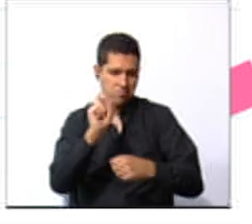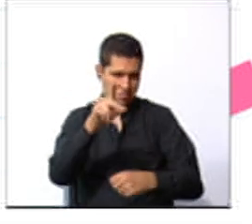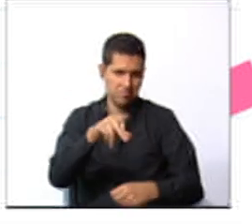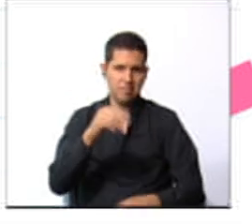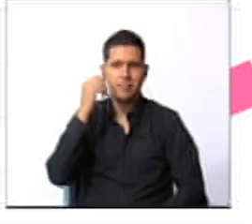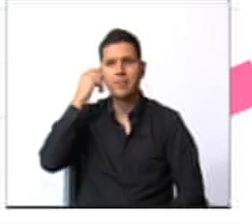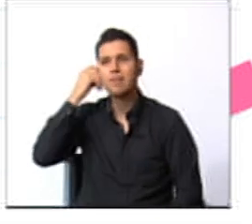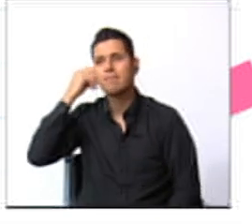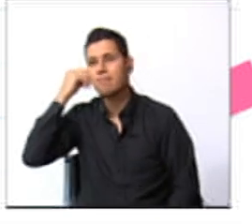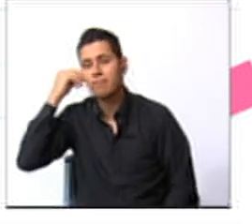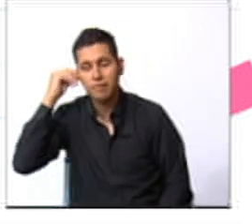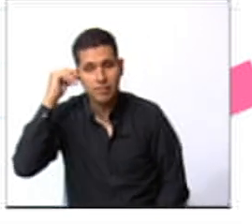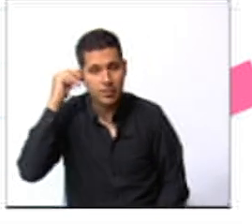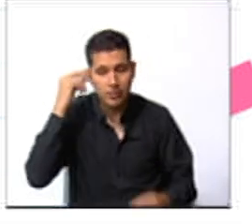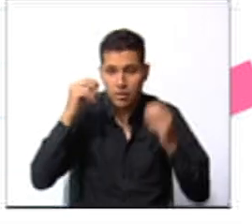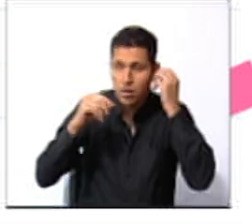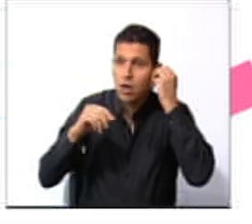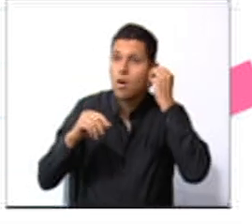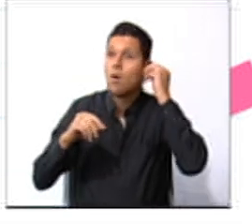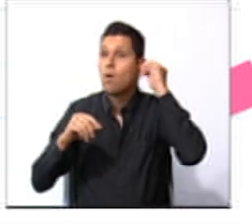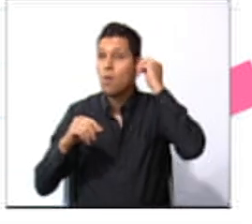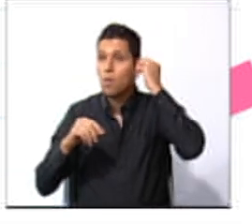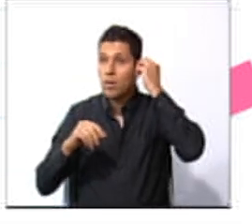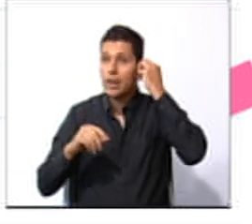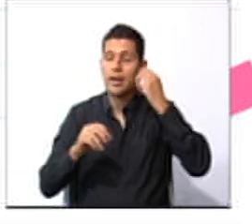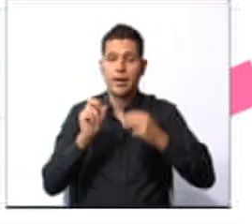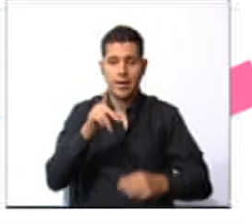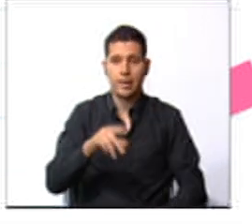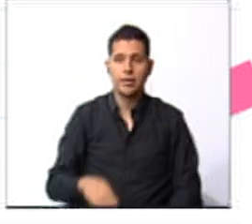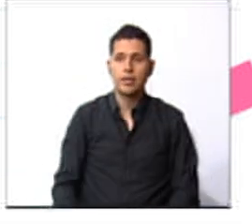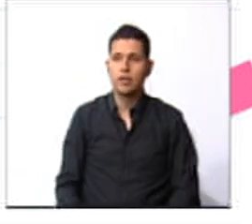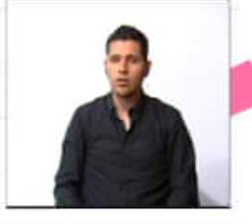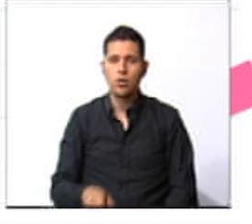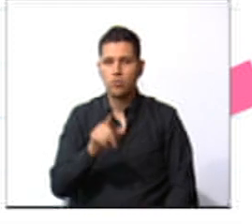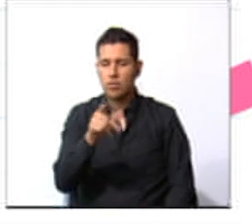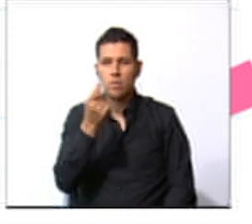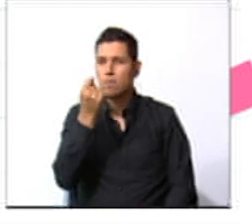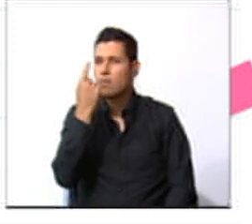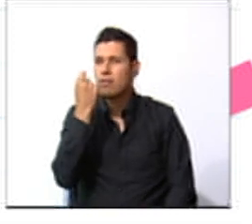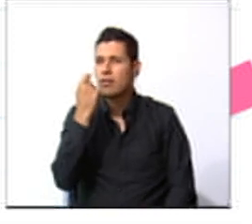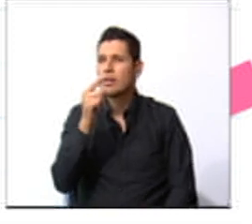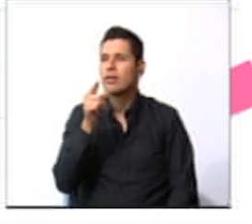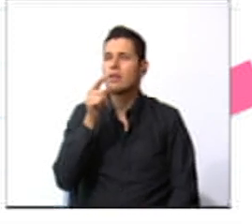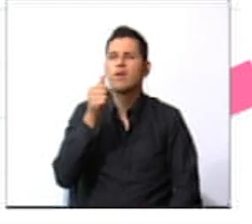Okay. Underline the words you don't understand.